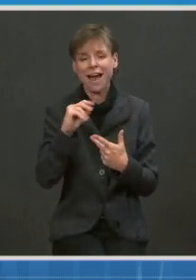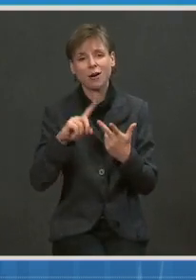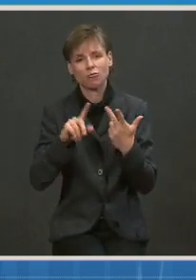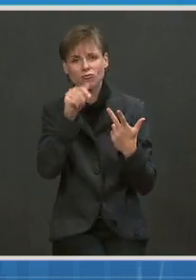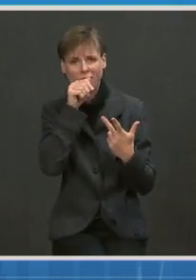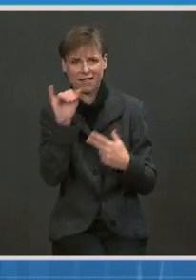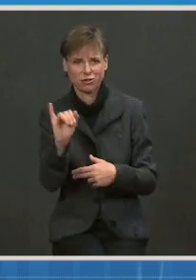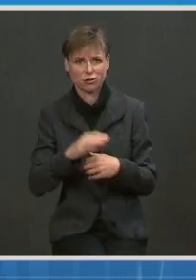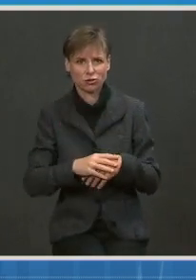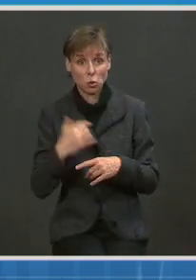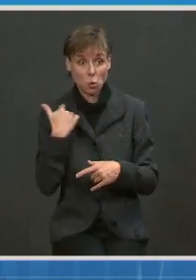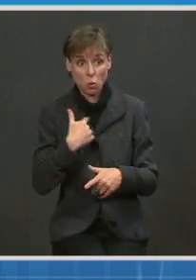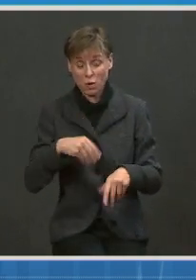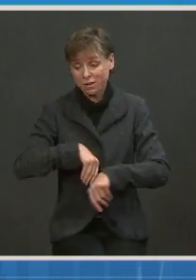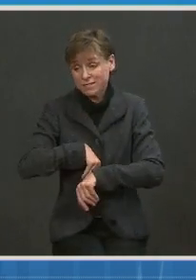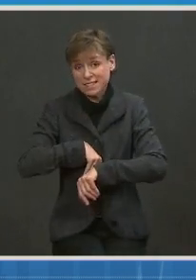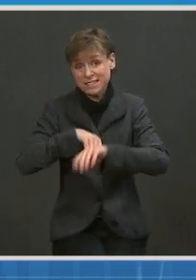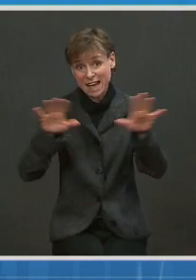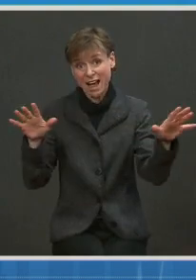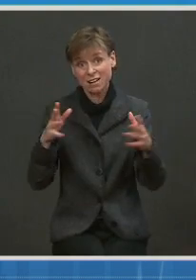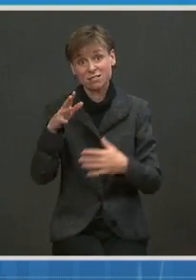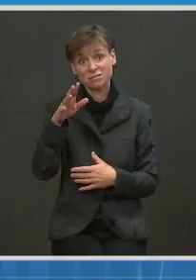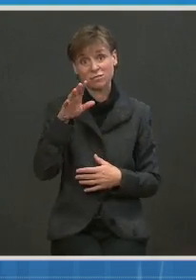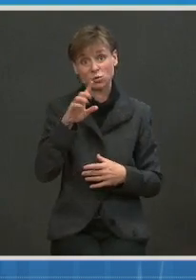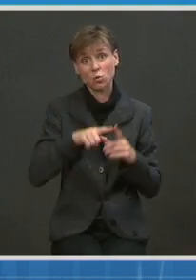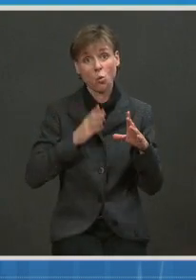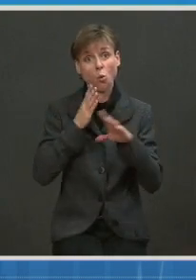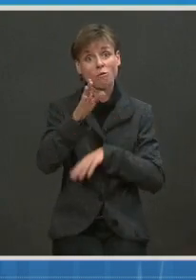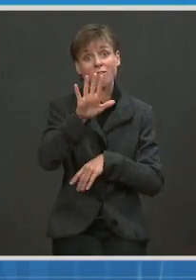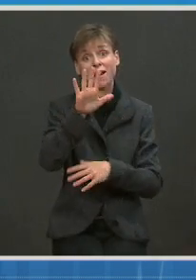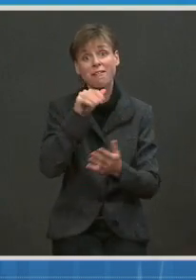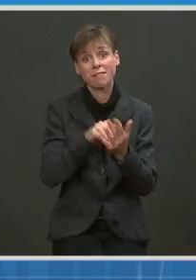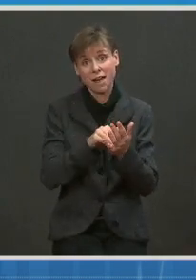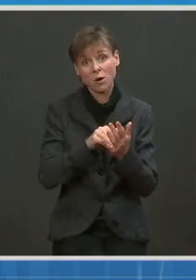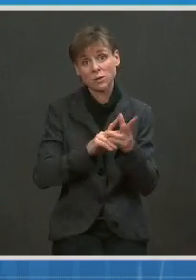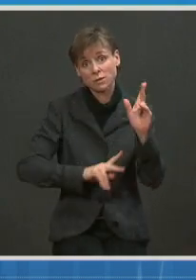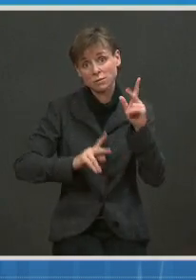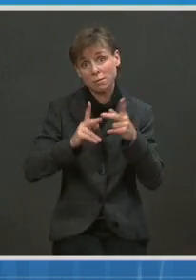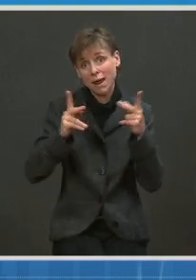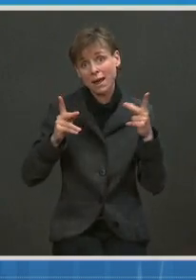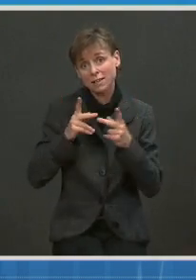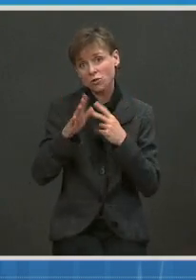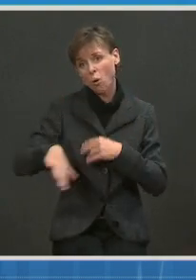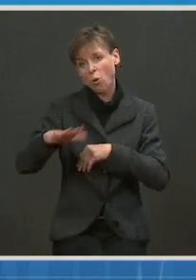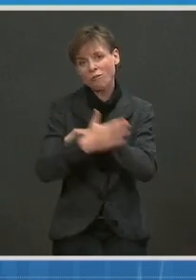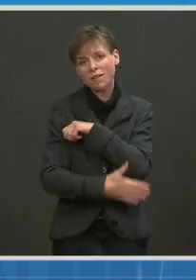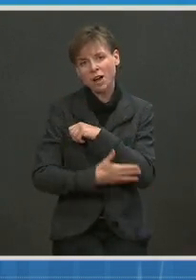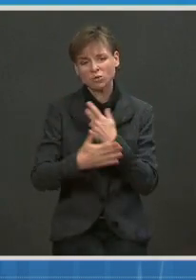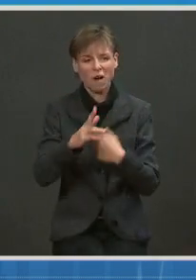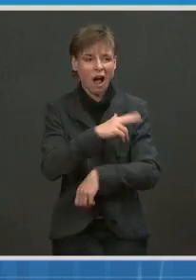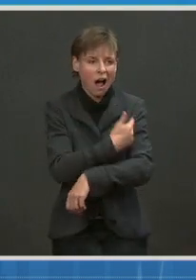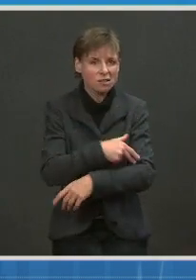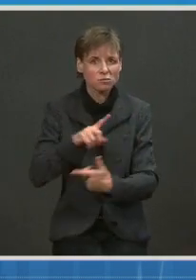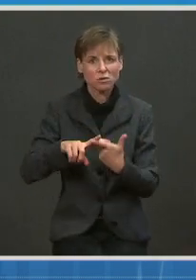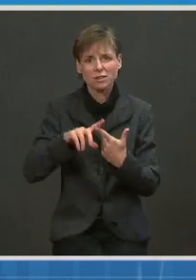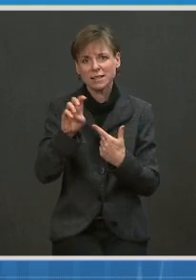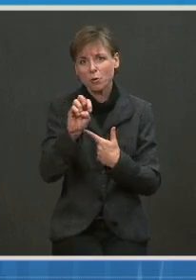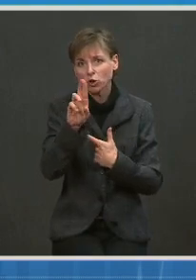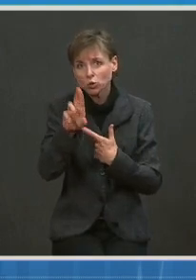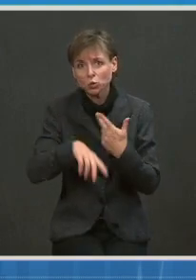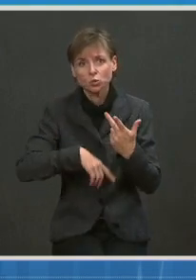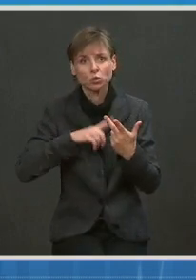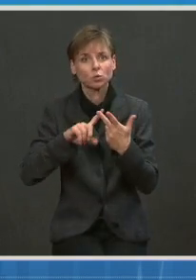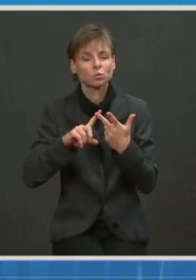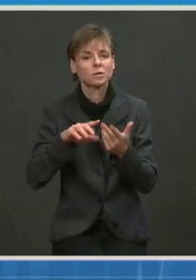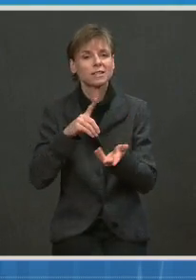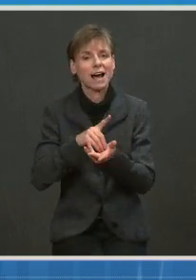and we've shipped these treatments to over 5,000 sites across the country. So that's hospitals, emergency rooms, urgent care settings, physicians' offices, and